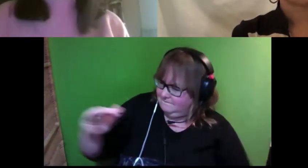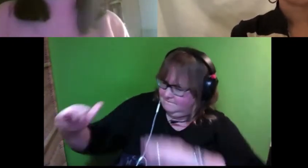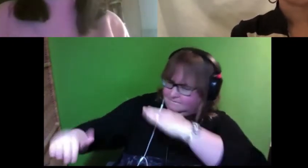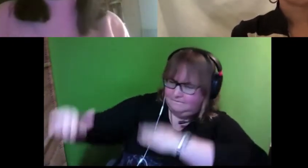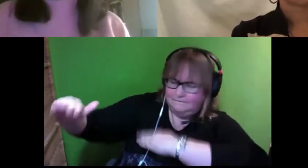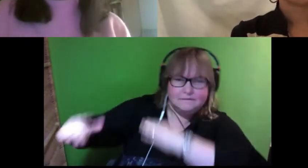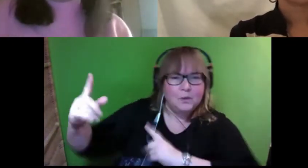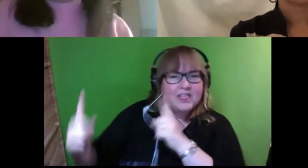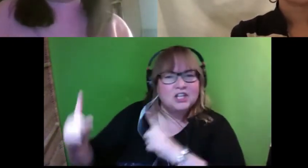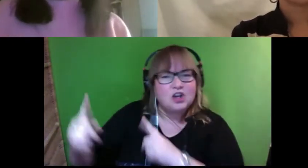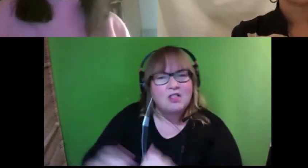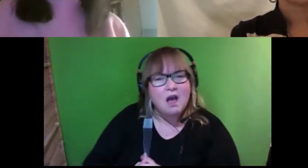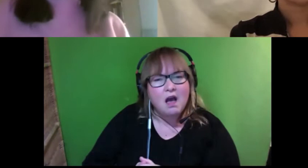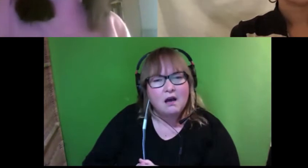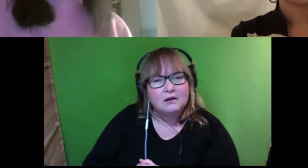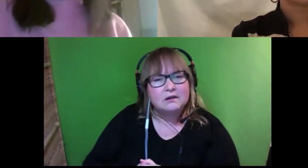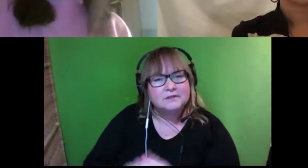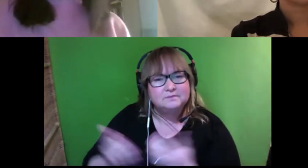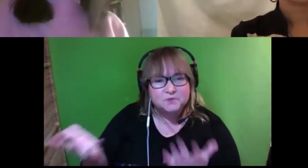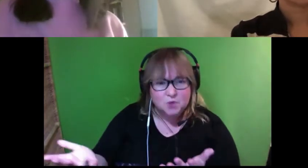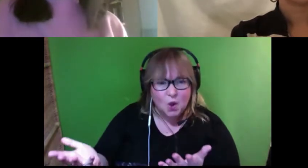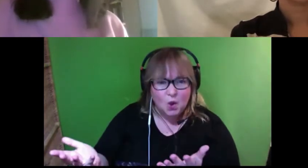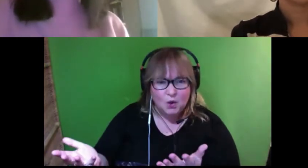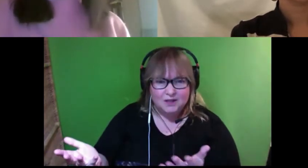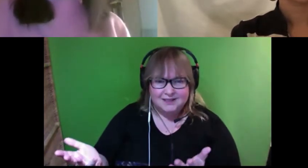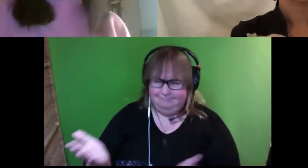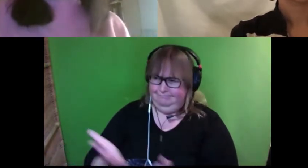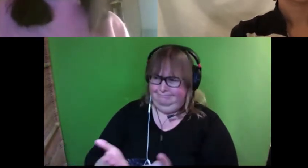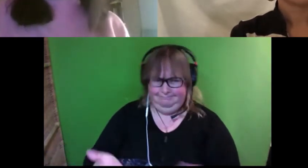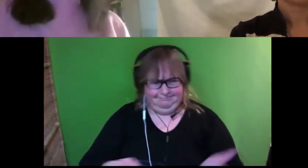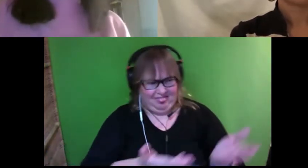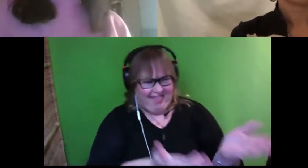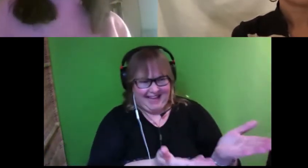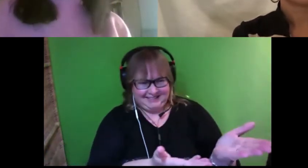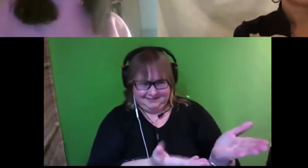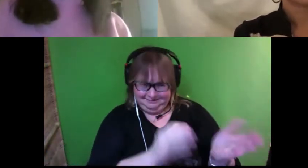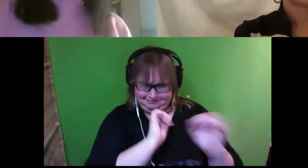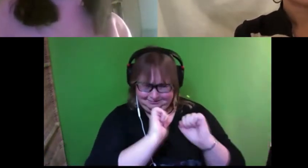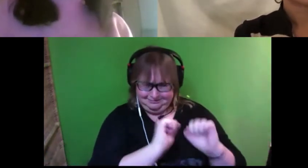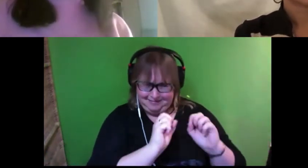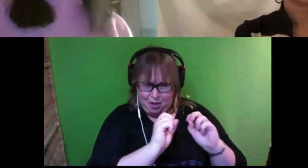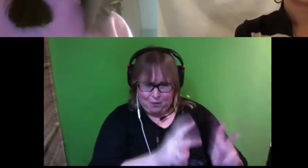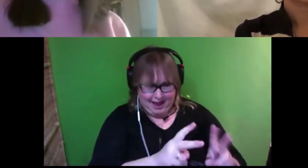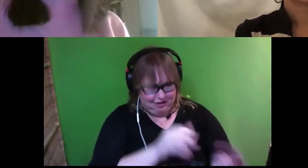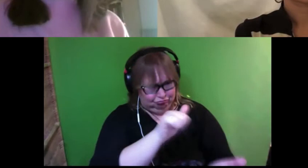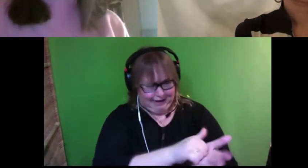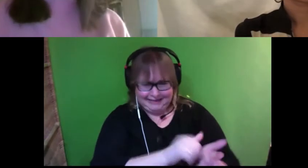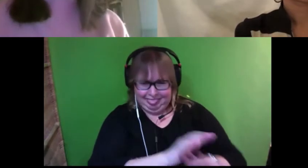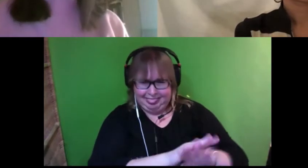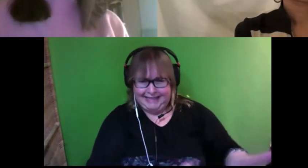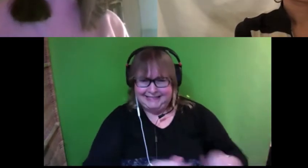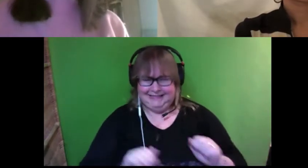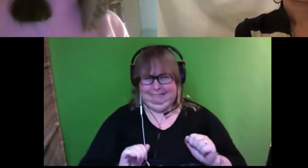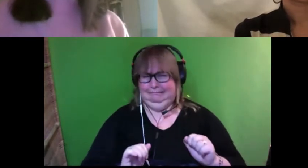asking the question, well, surely this isn't it. Surely this is not all that is possible to do.